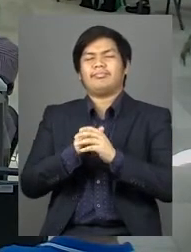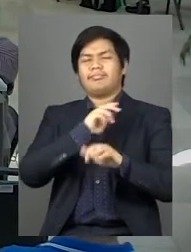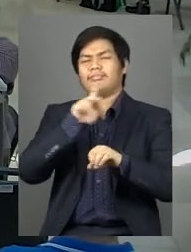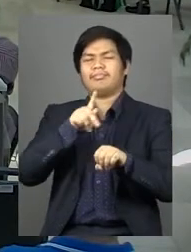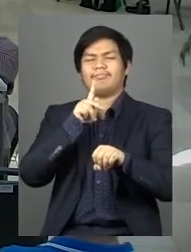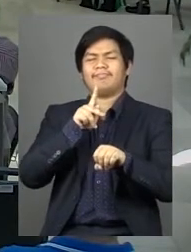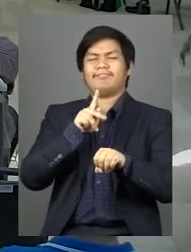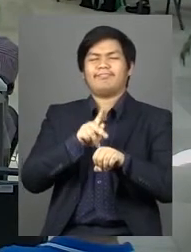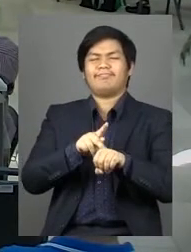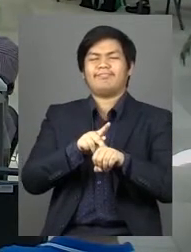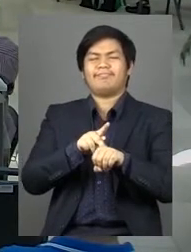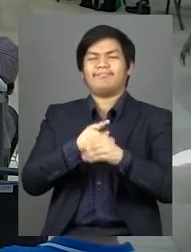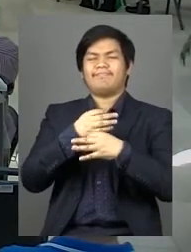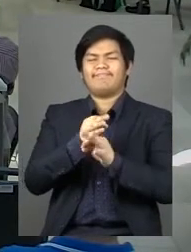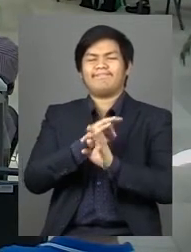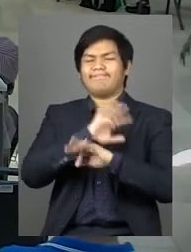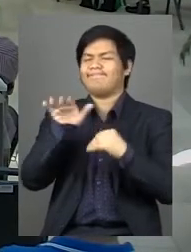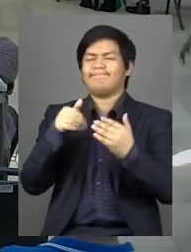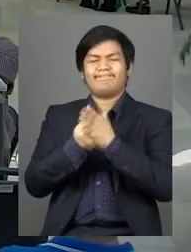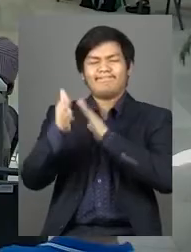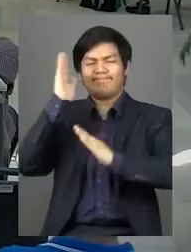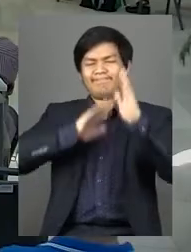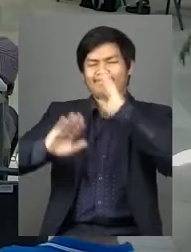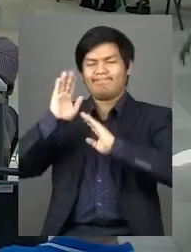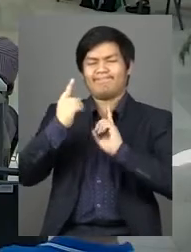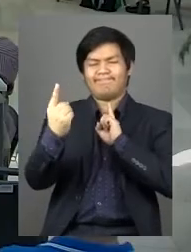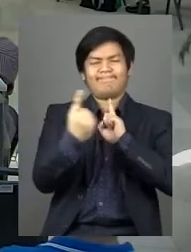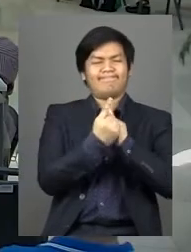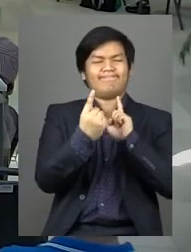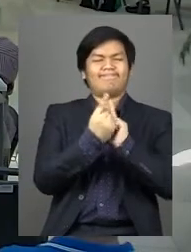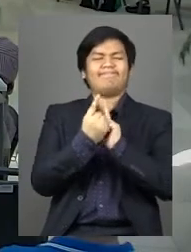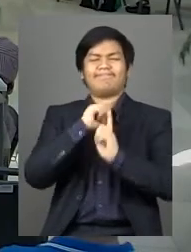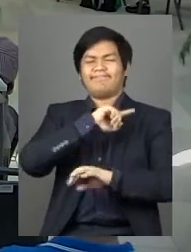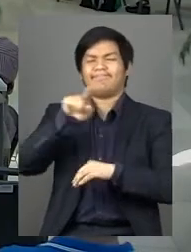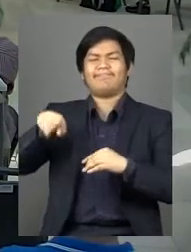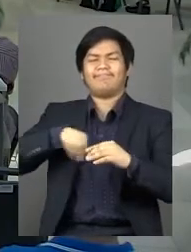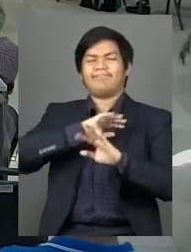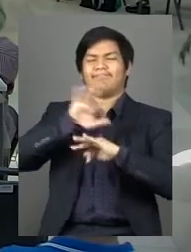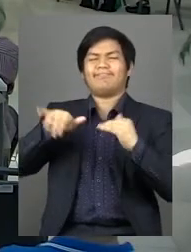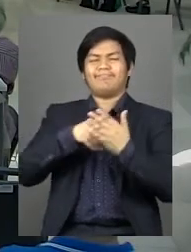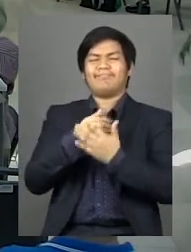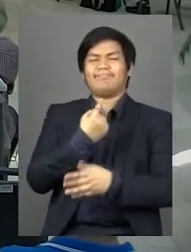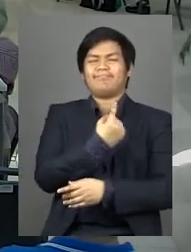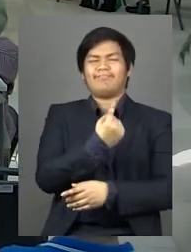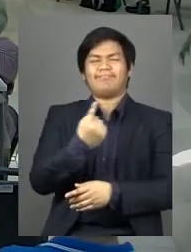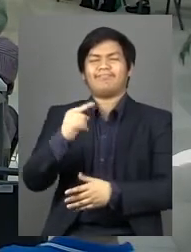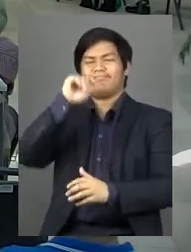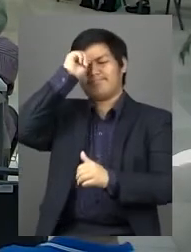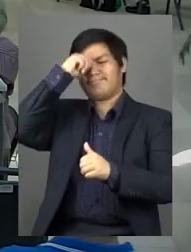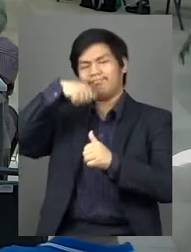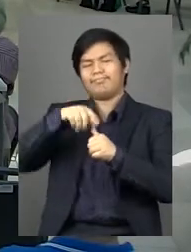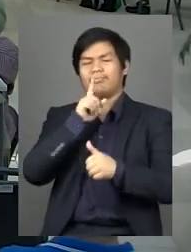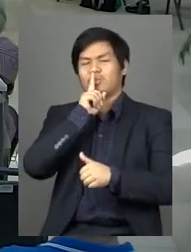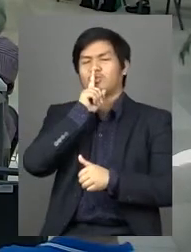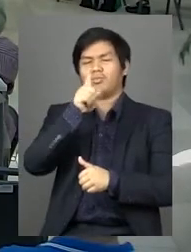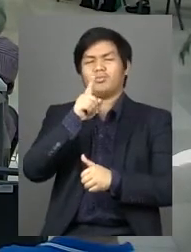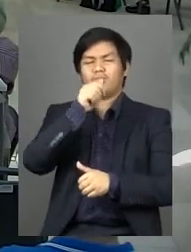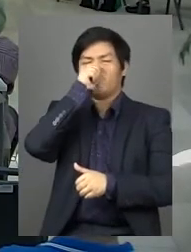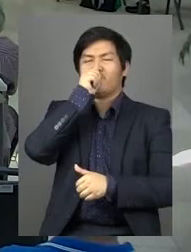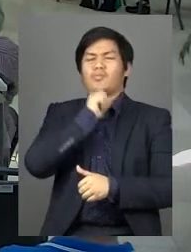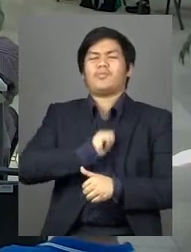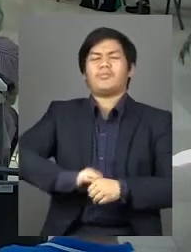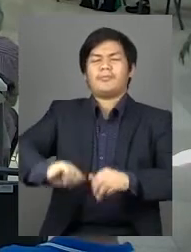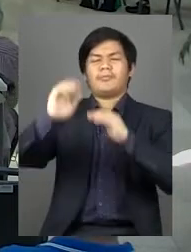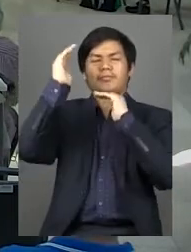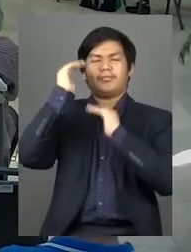the many crises that we face. But may we keep in mind that the true enduring hope of